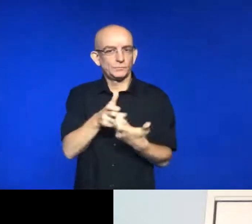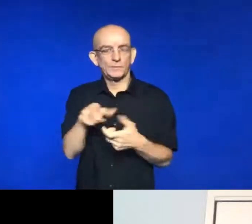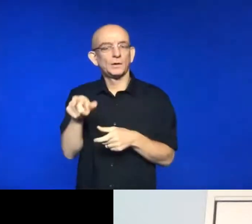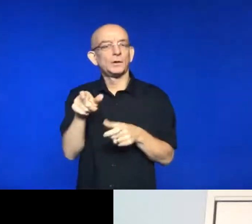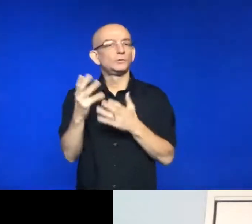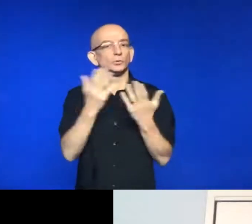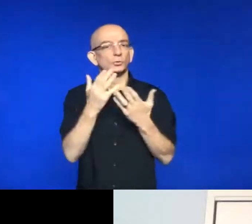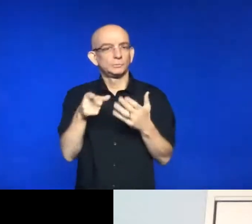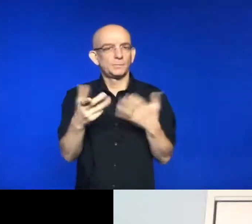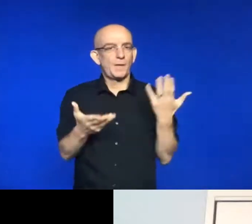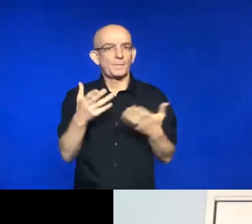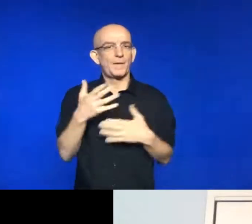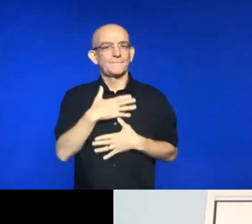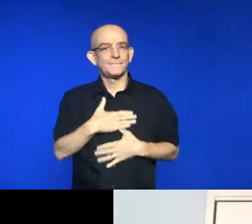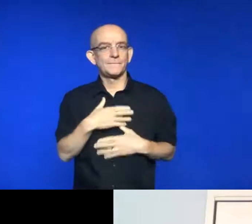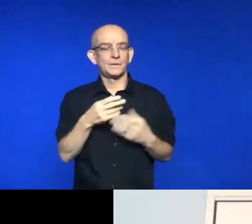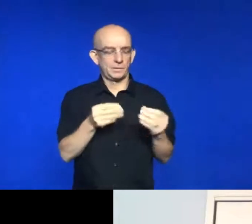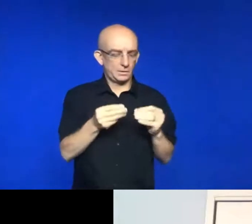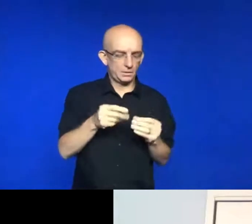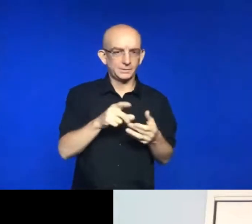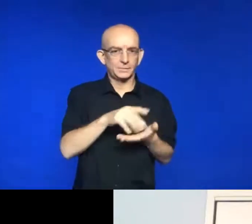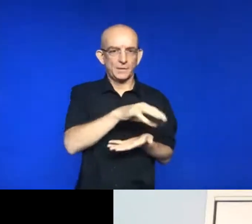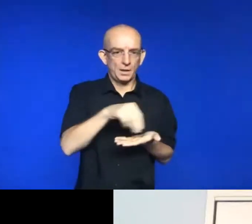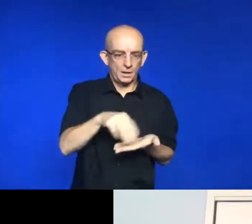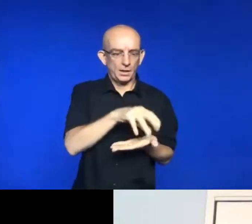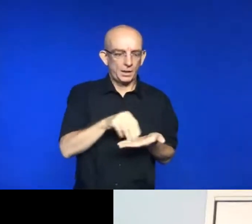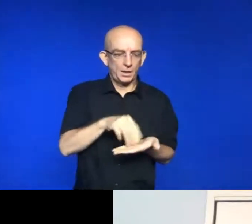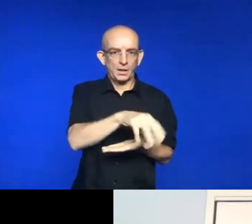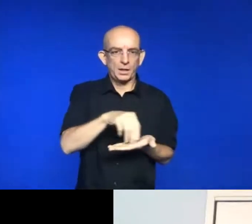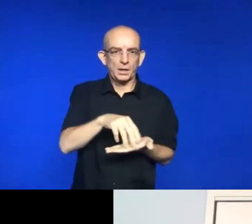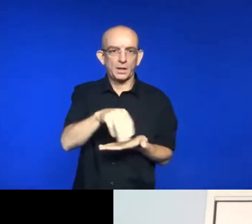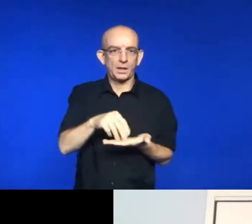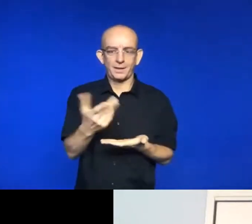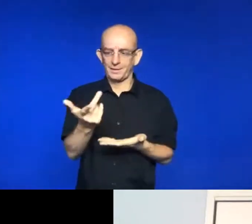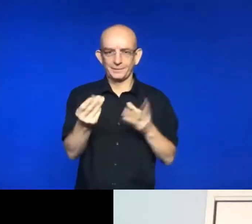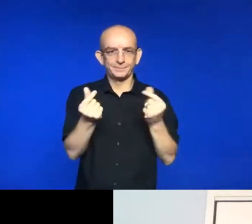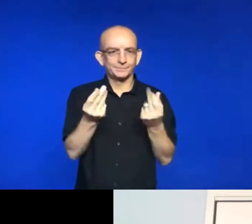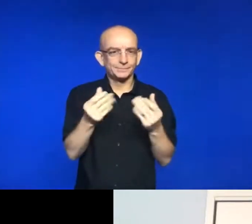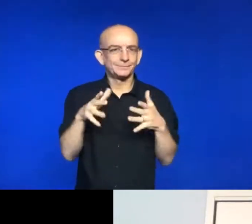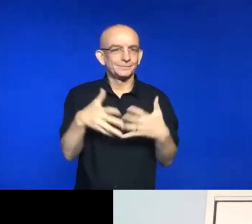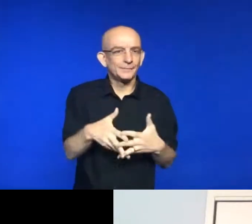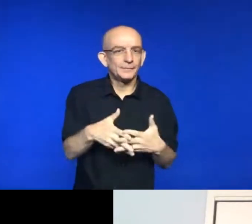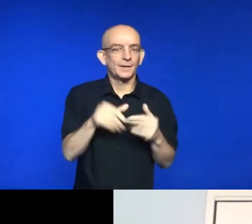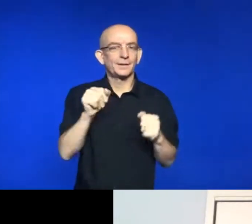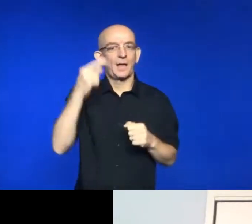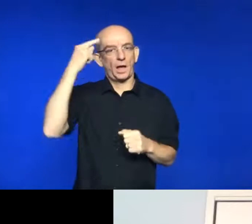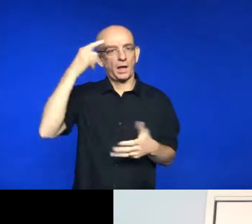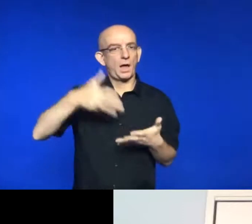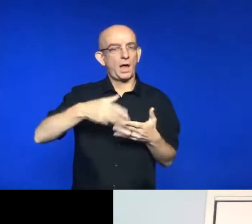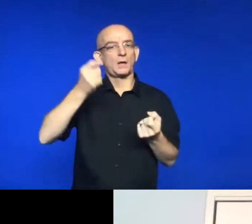have learned. So again, there, and particularly for children with disabilities and children who might have,